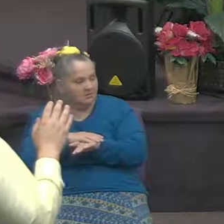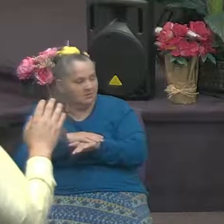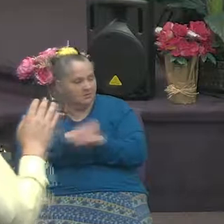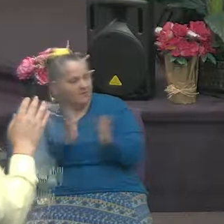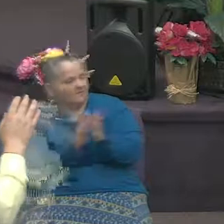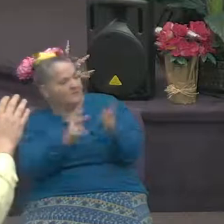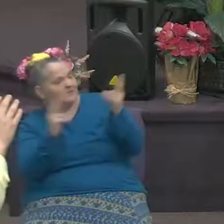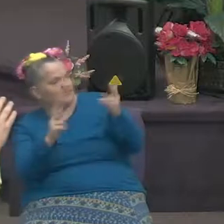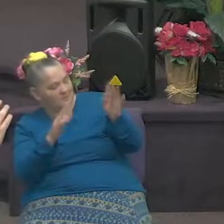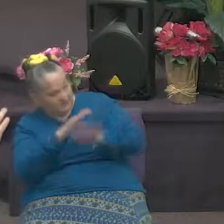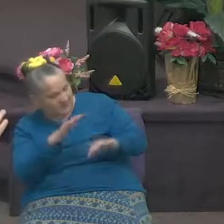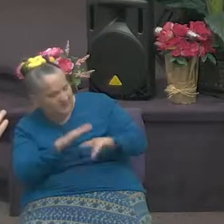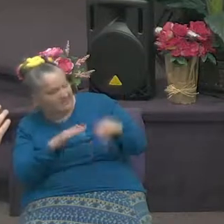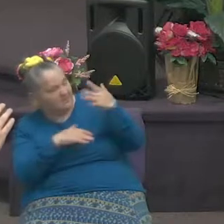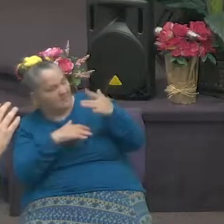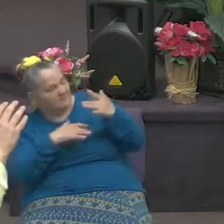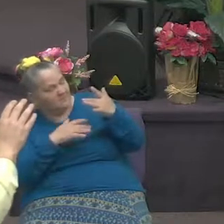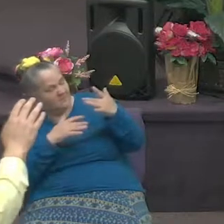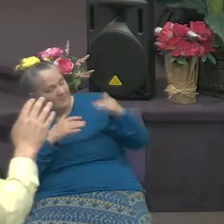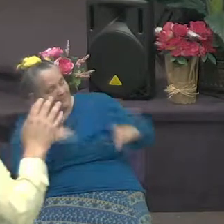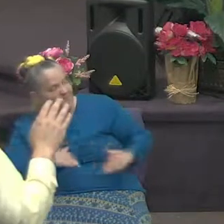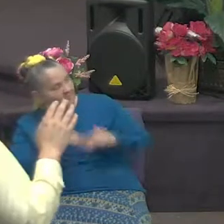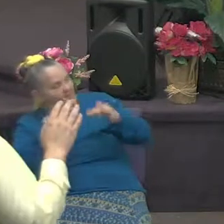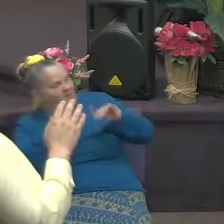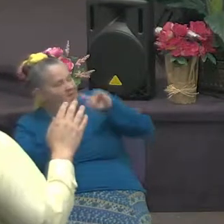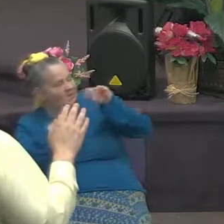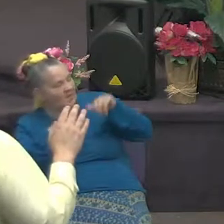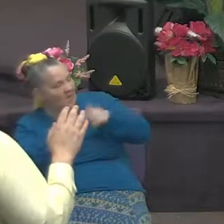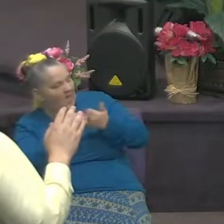to victory beneath that flood?